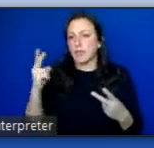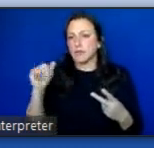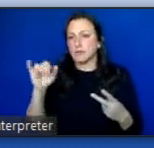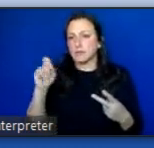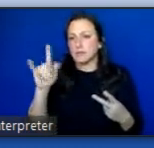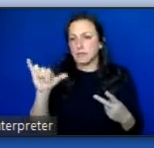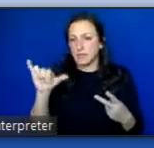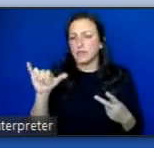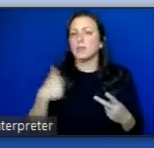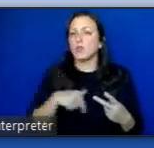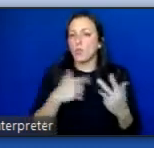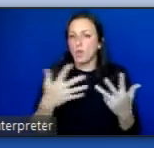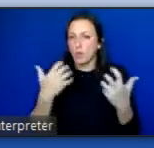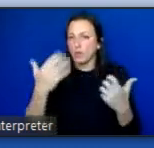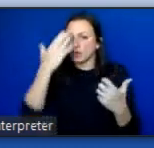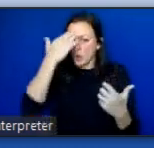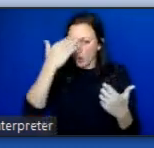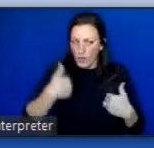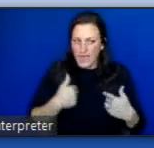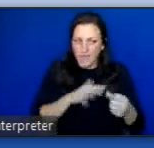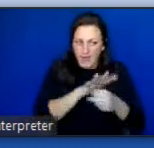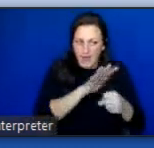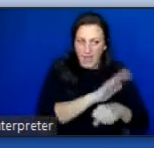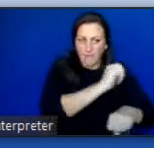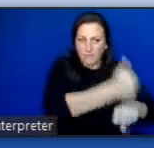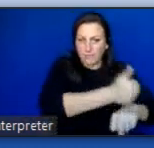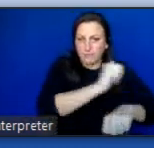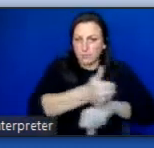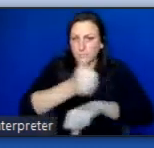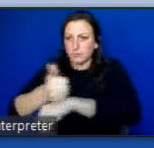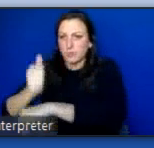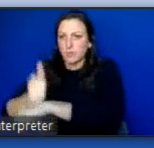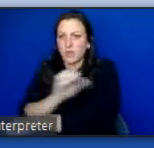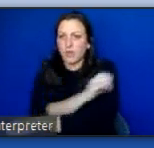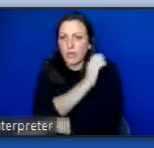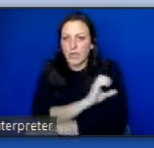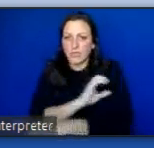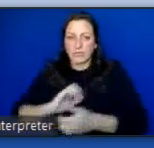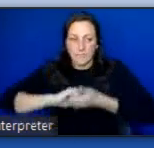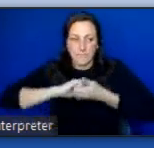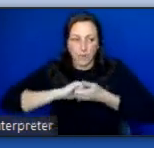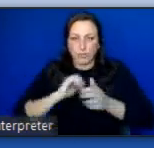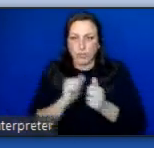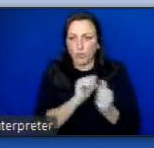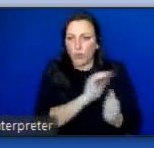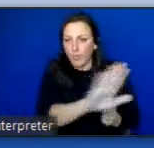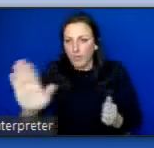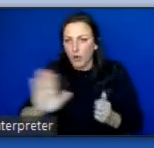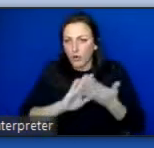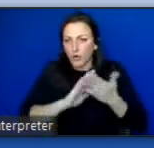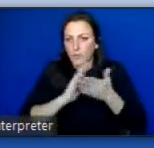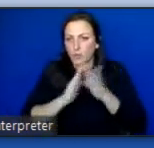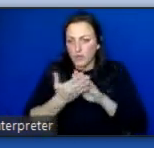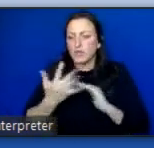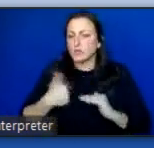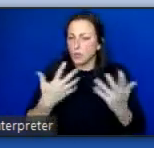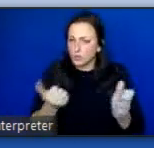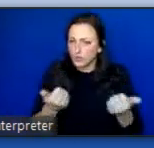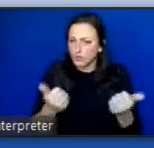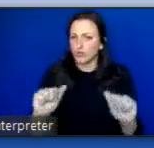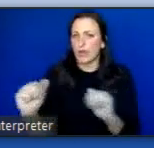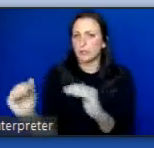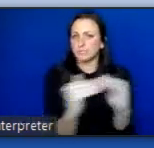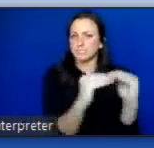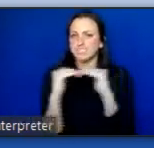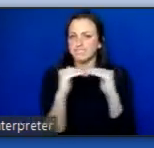have enough pop-up clinics in the right places in partnership with community to try and make